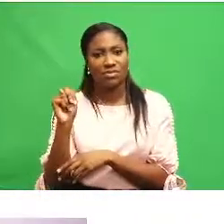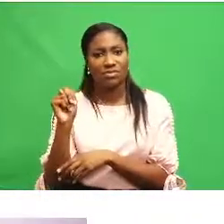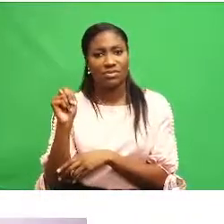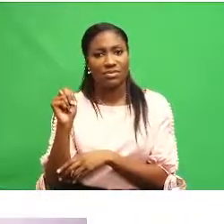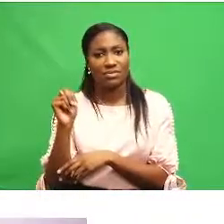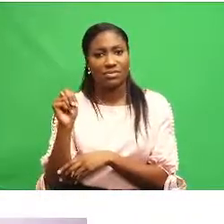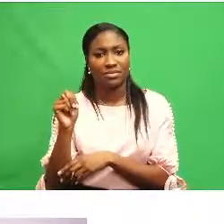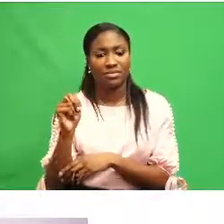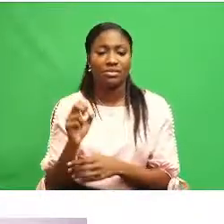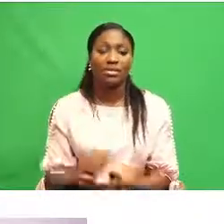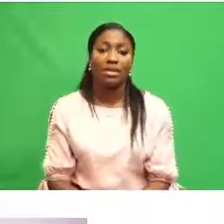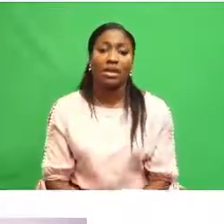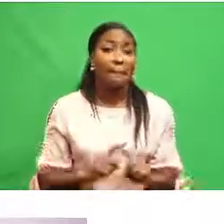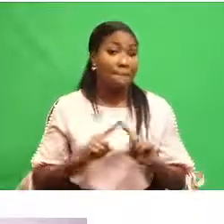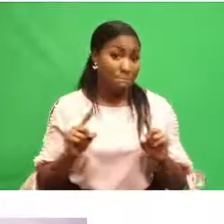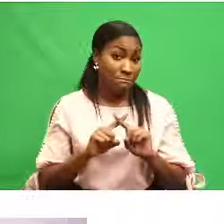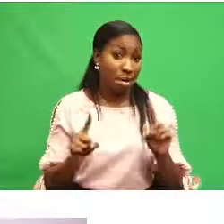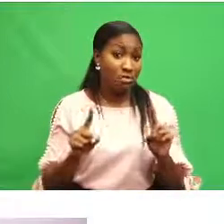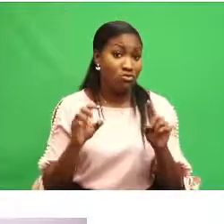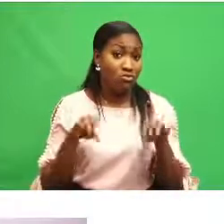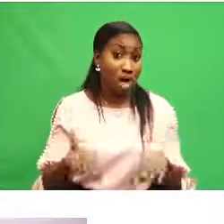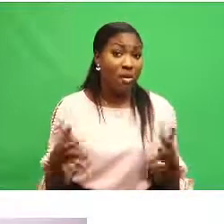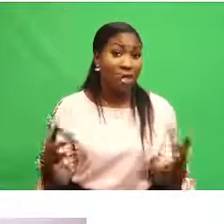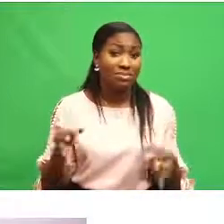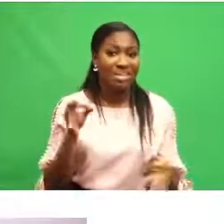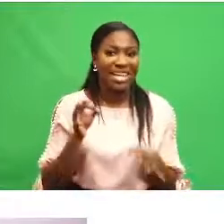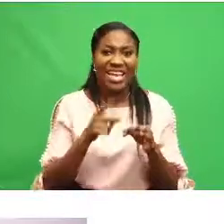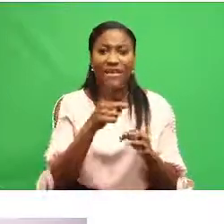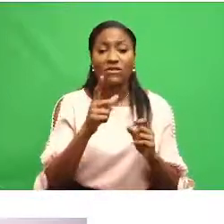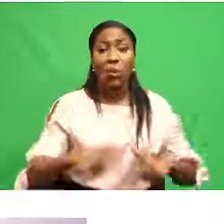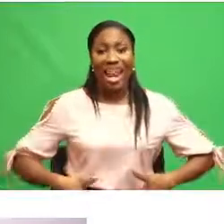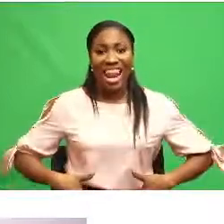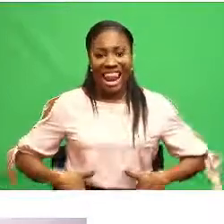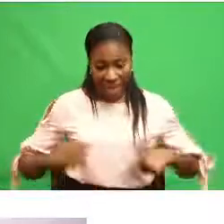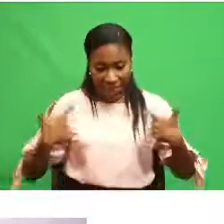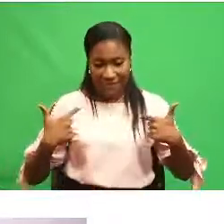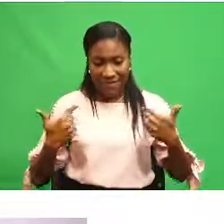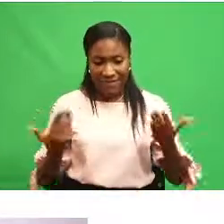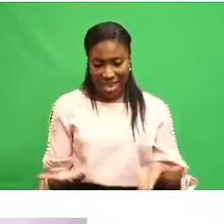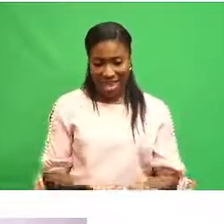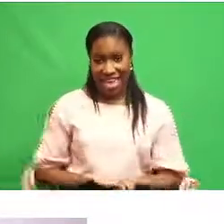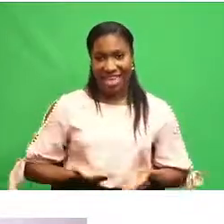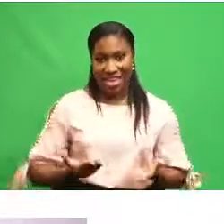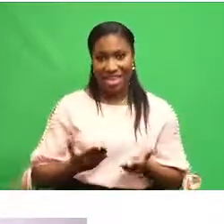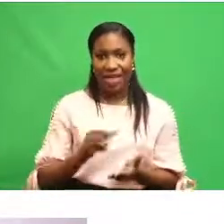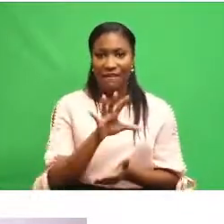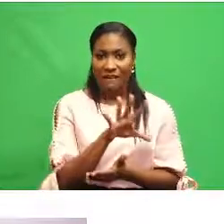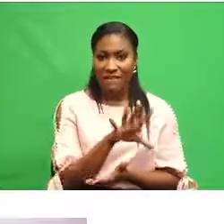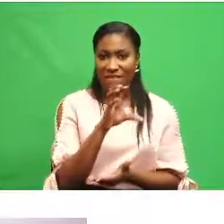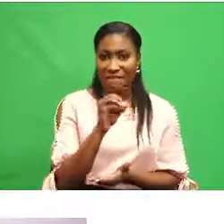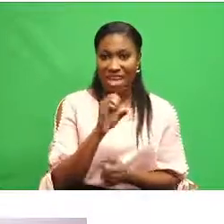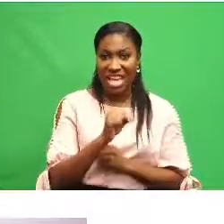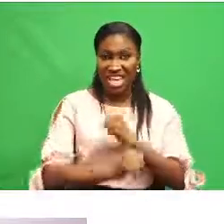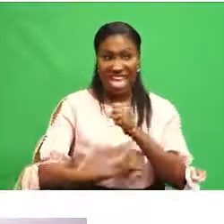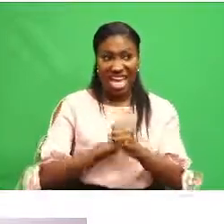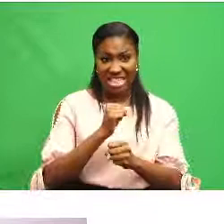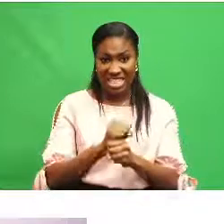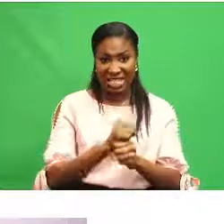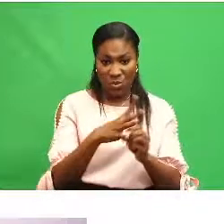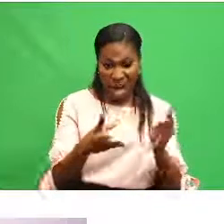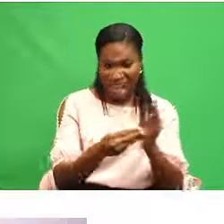of the cherry, where it says if you have lived here for 50 years altogether. So then